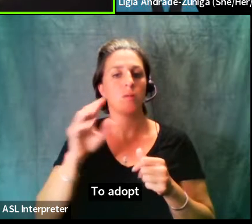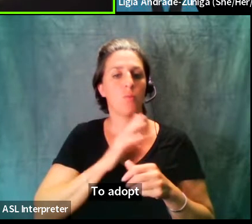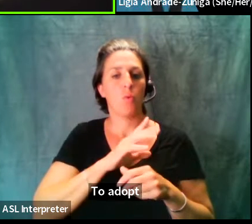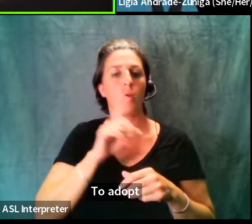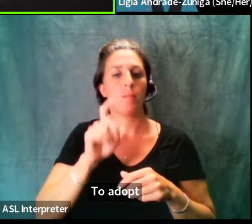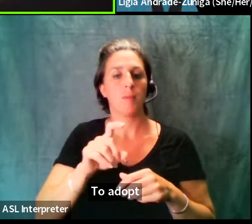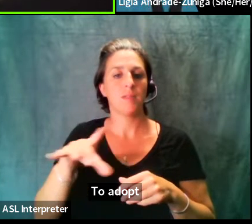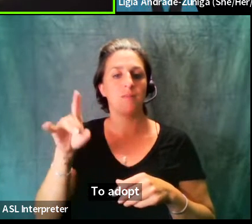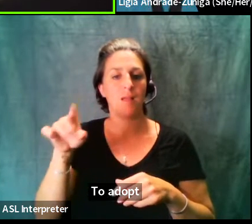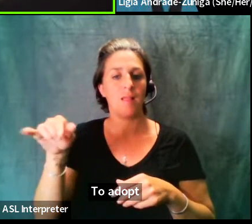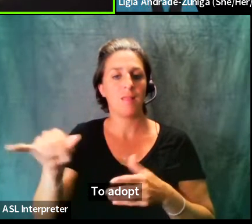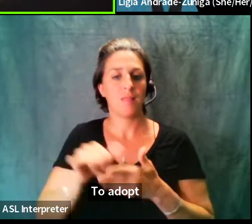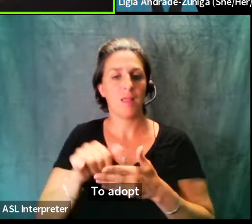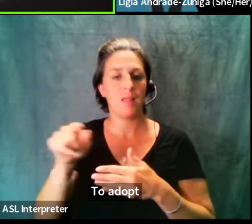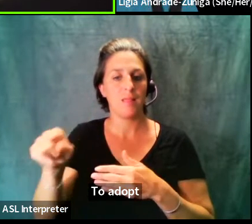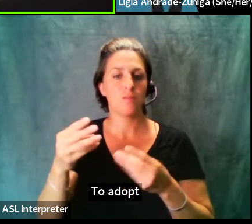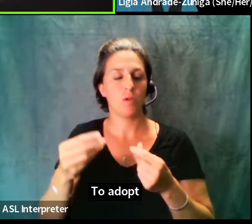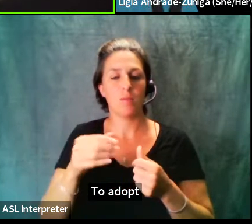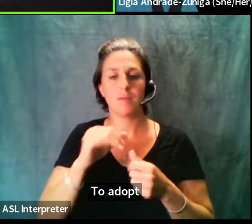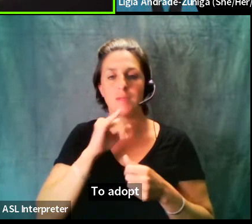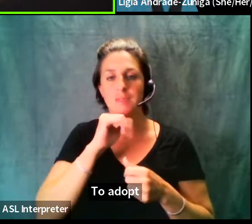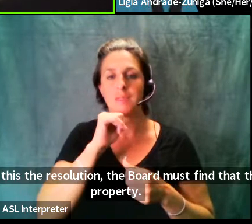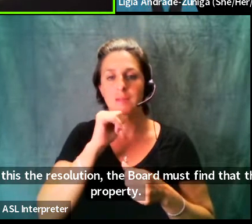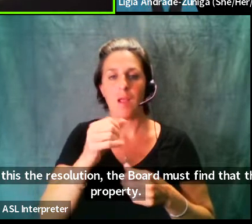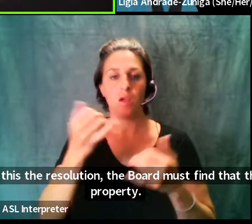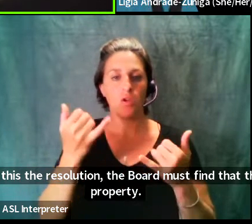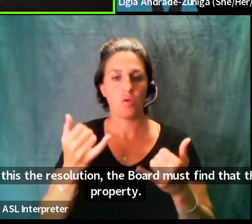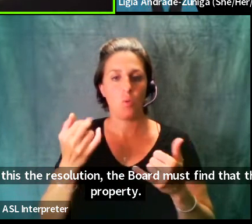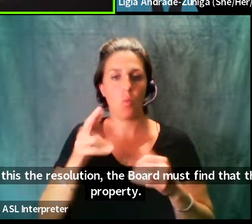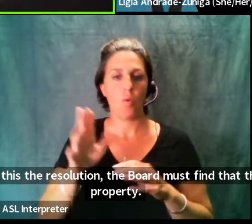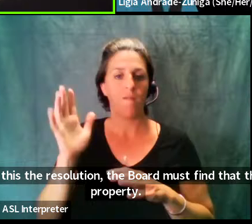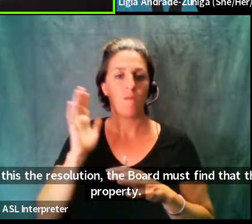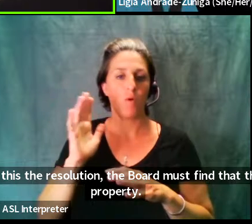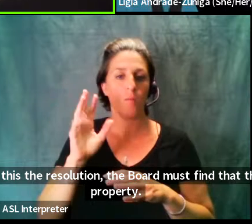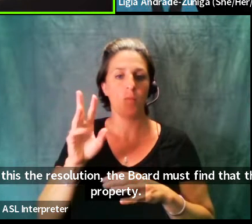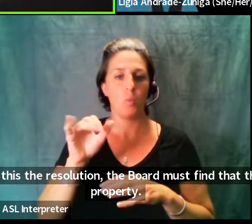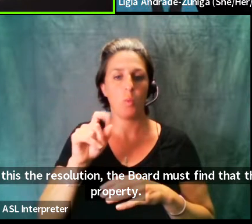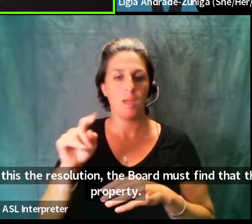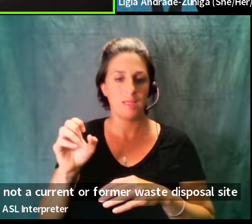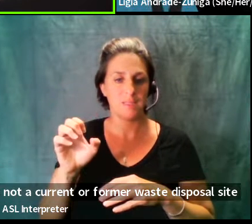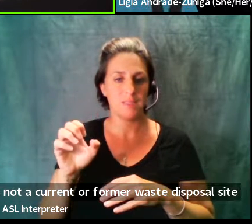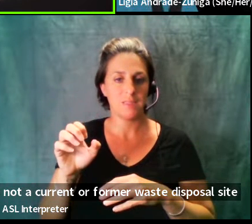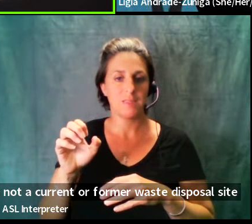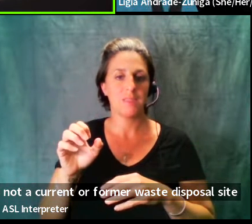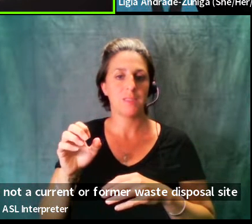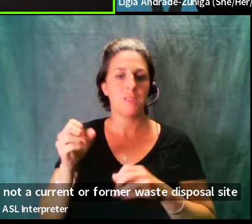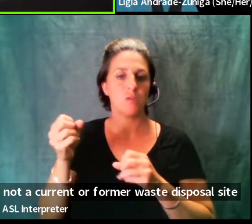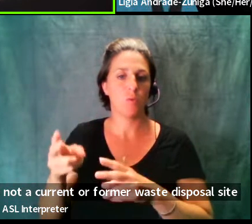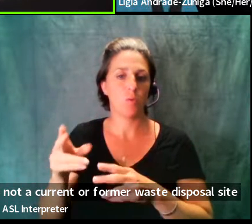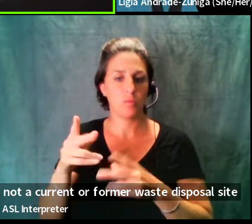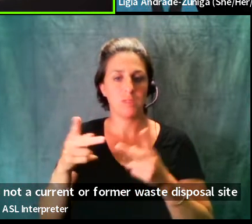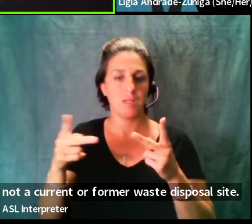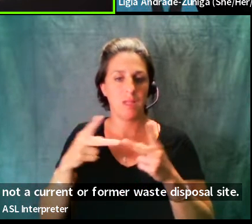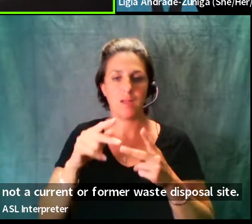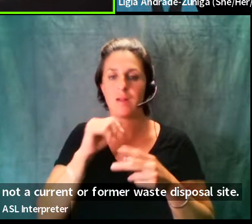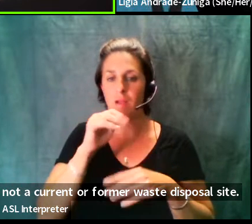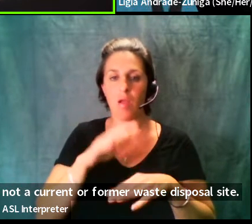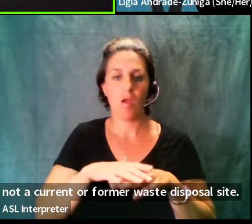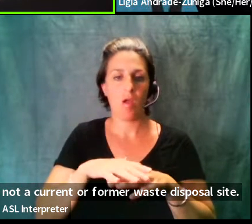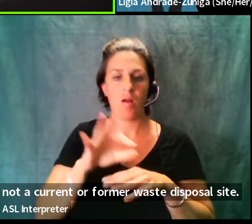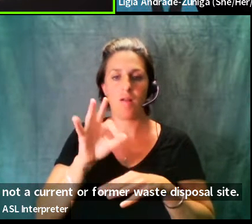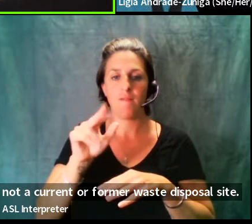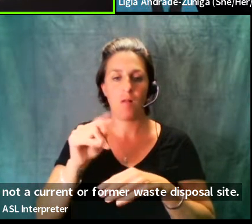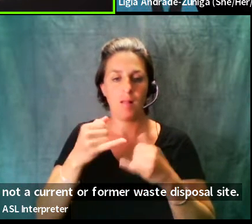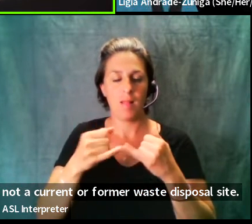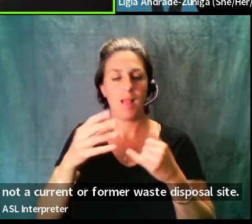property is not a current or former waste disposal site, is not on a geological fault line, and is